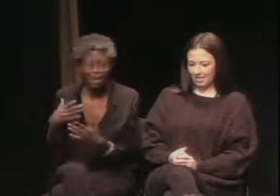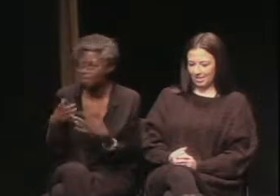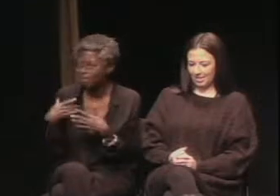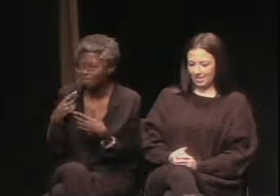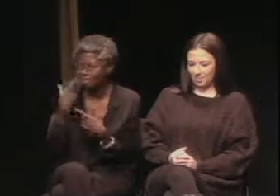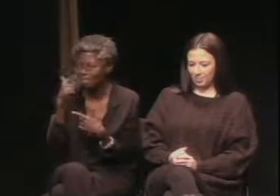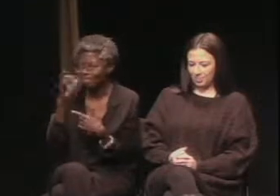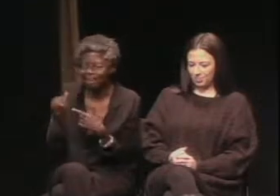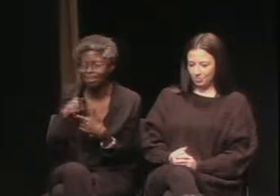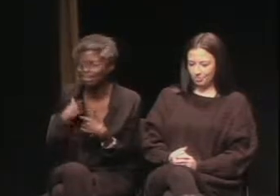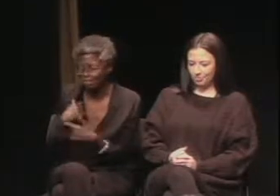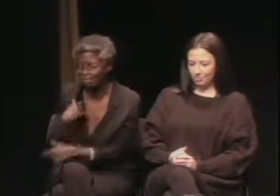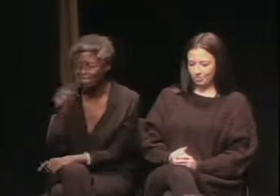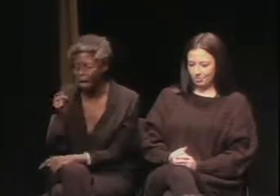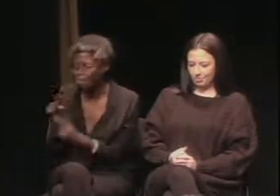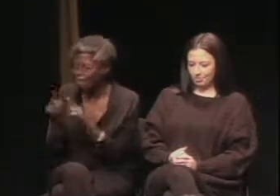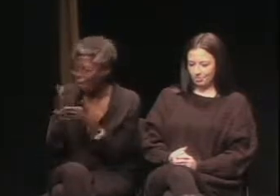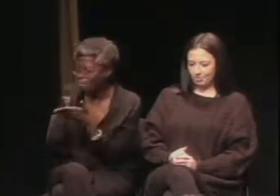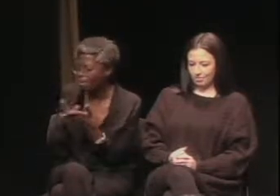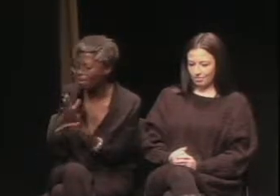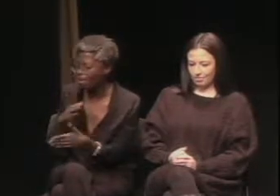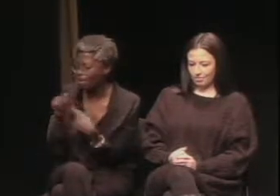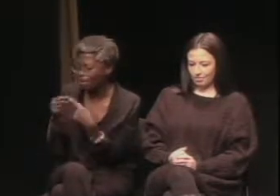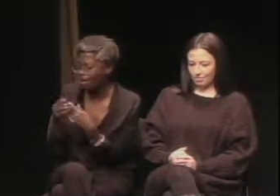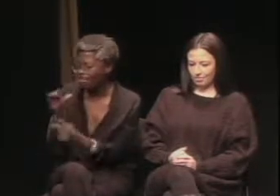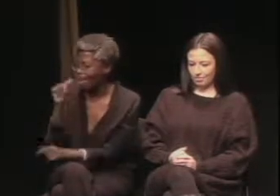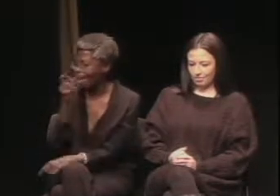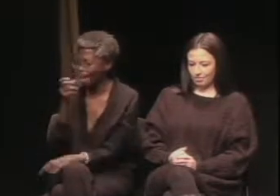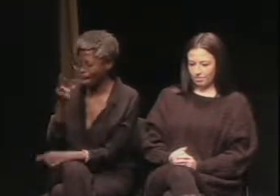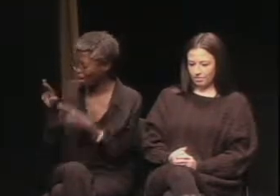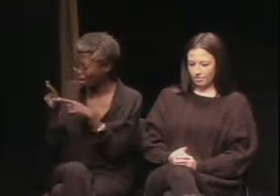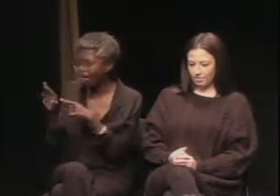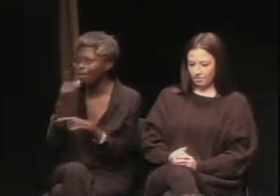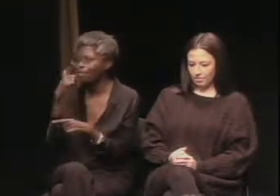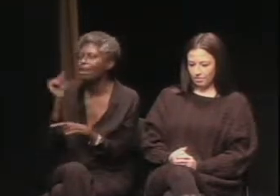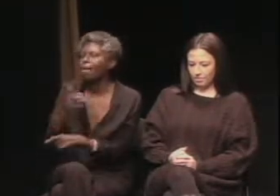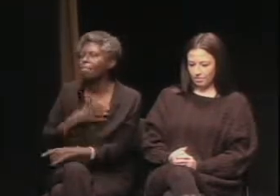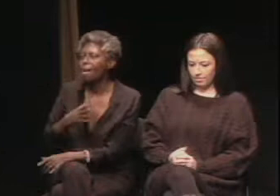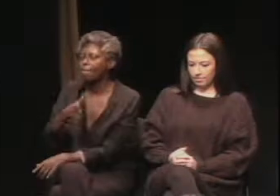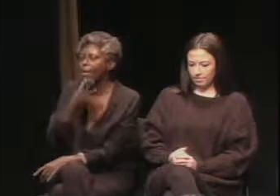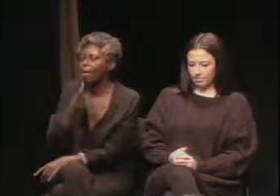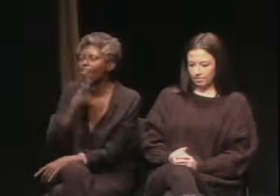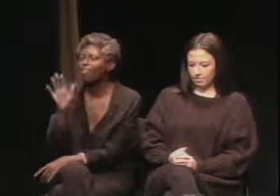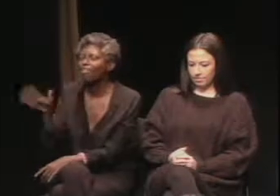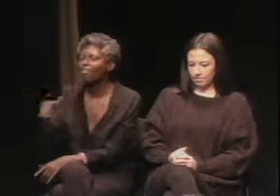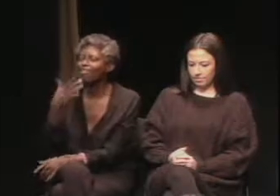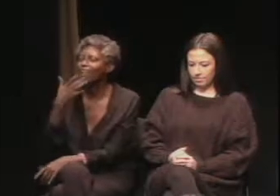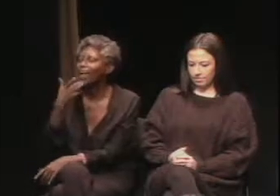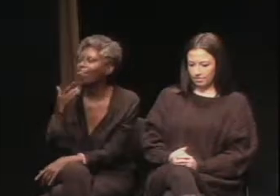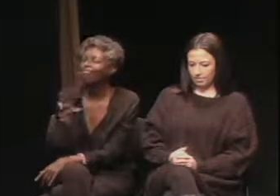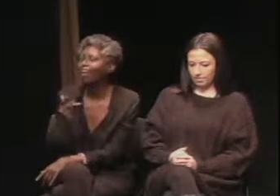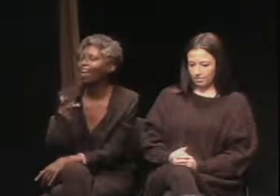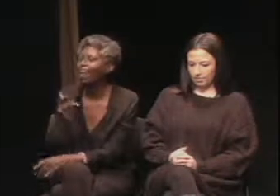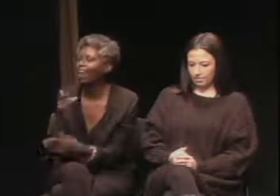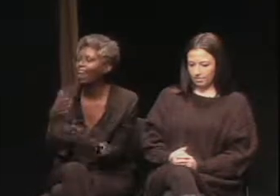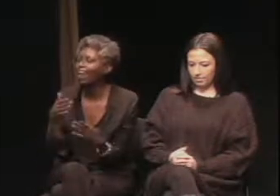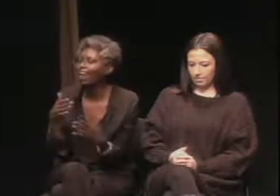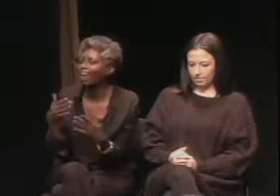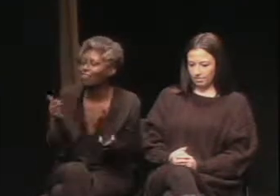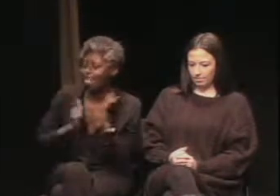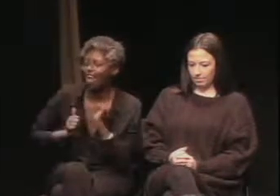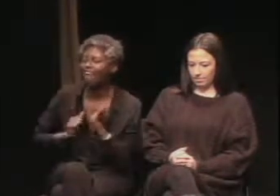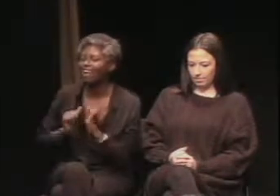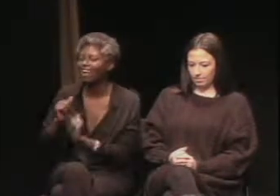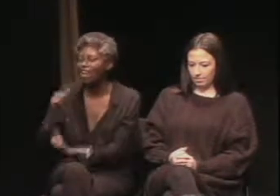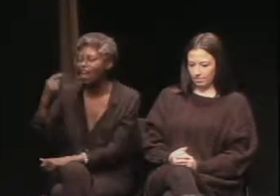like, that, yeah. But that part about no air was because my mother's favorite play uh-huh. was For